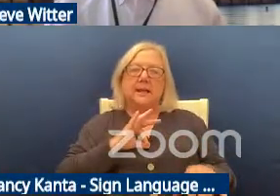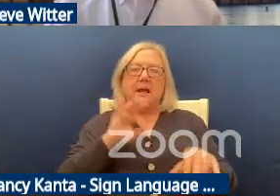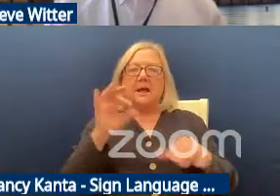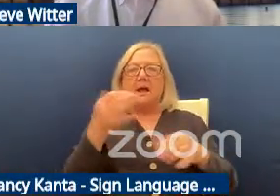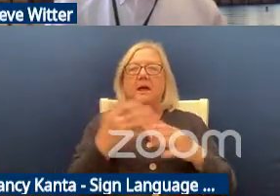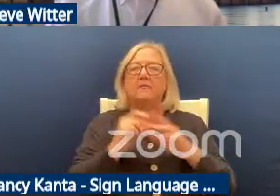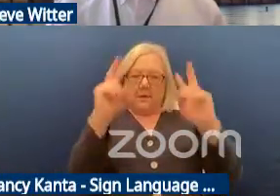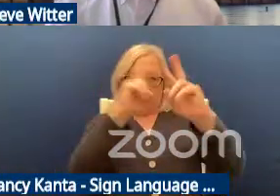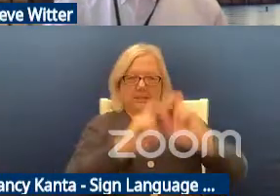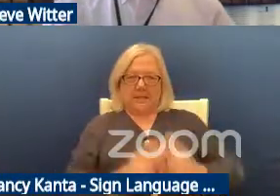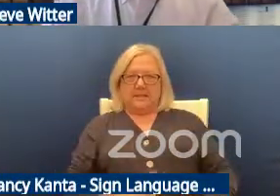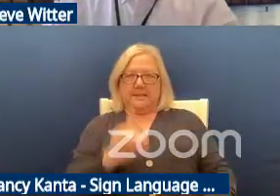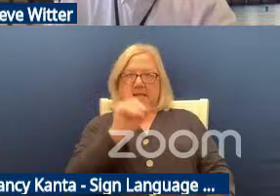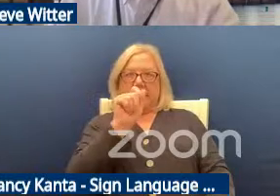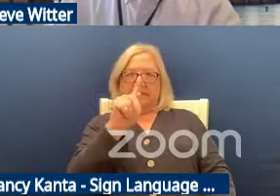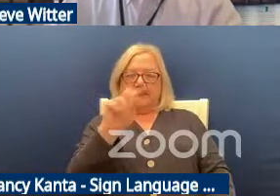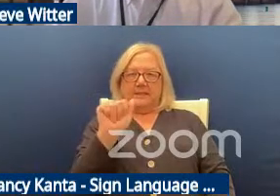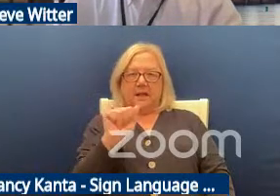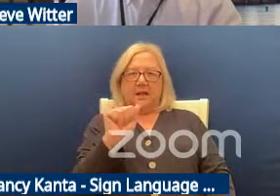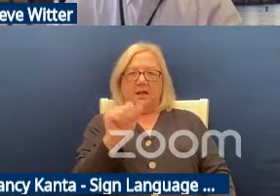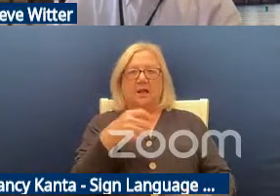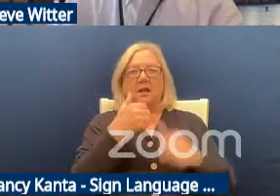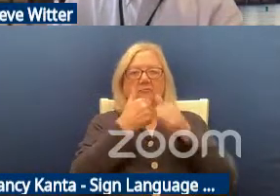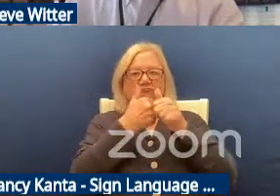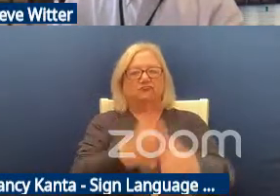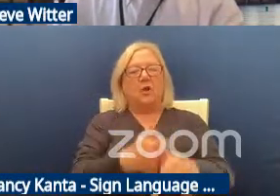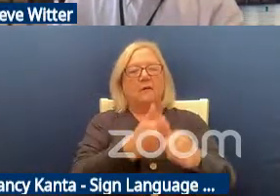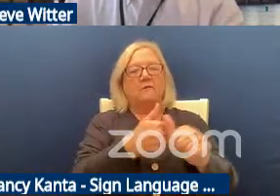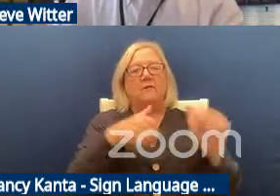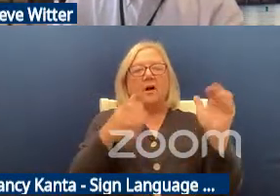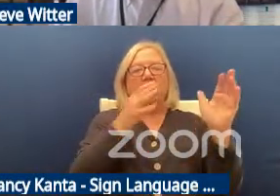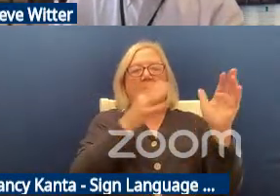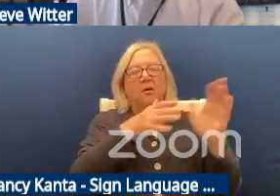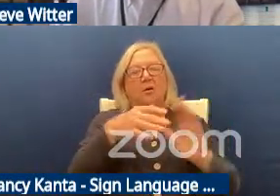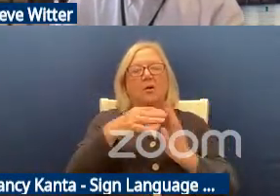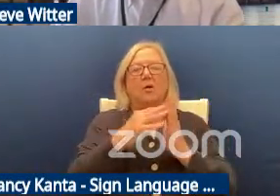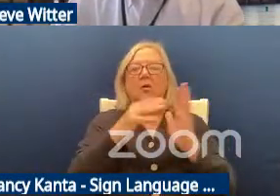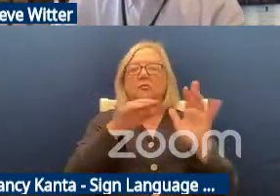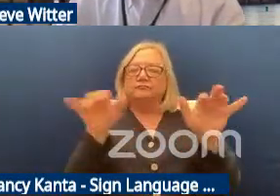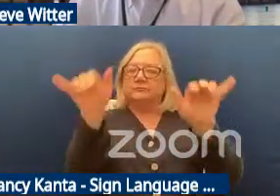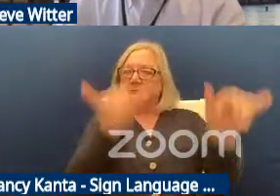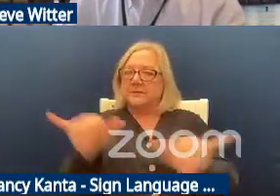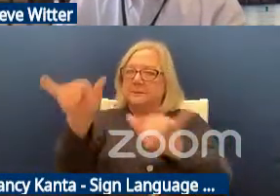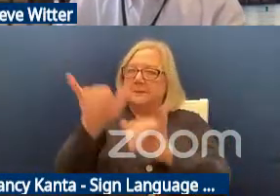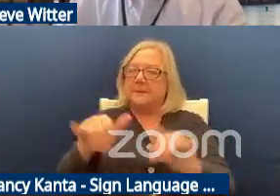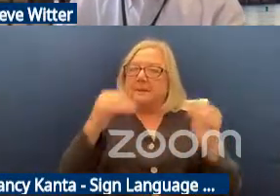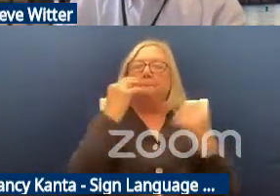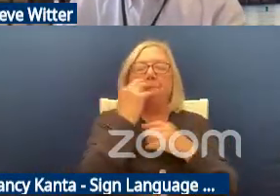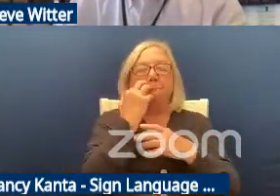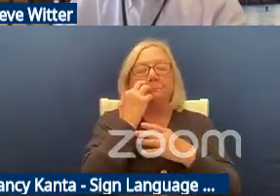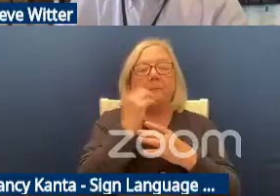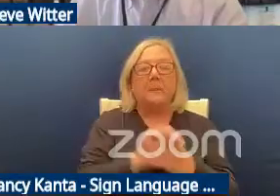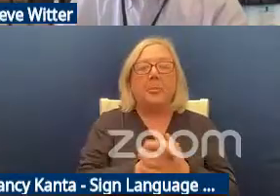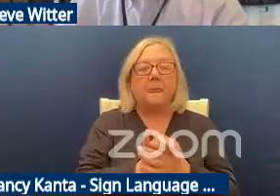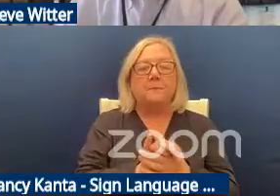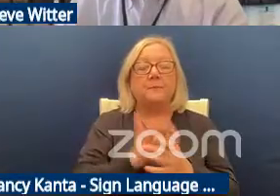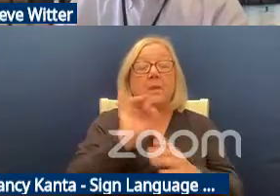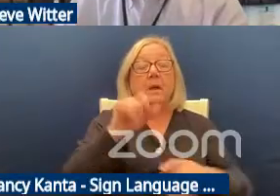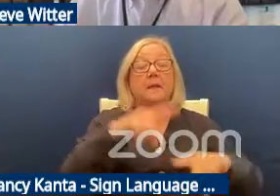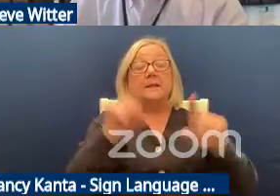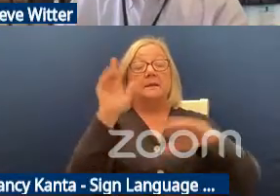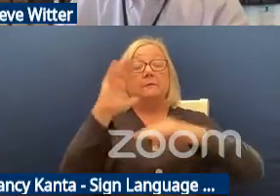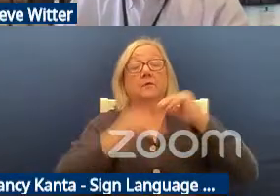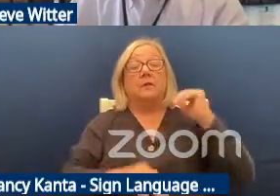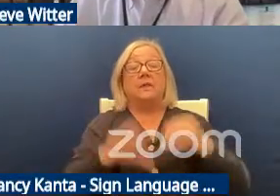accordingly. And as a result of that, that model is different and separate from the travel forecast model, which is used for